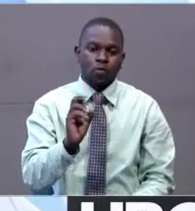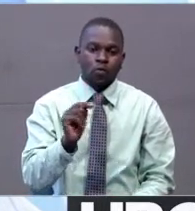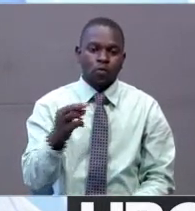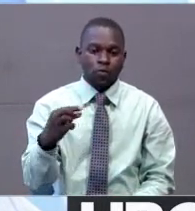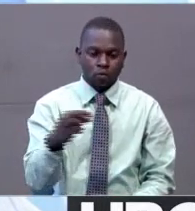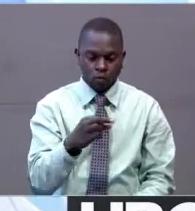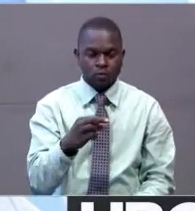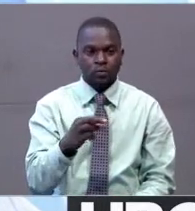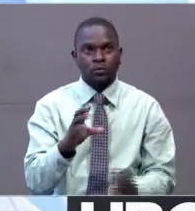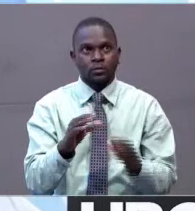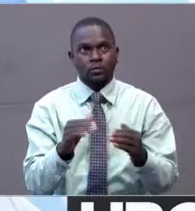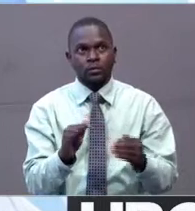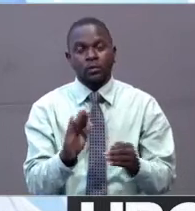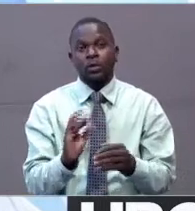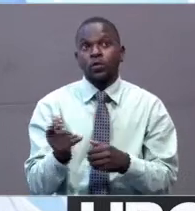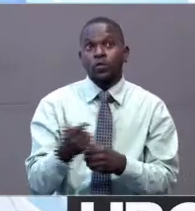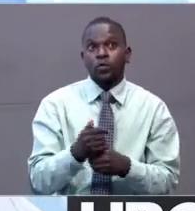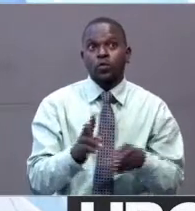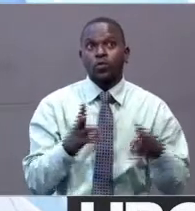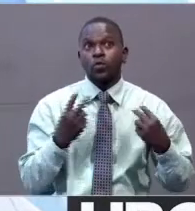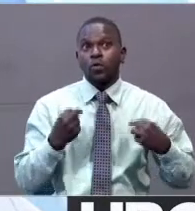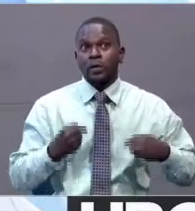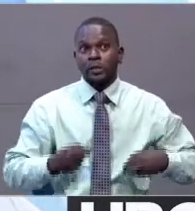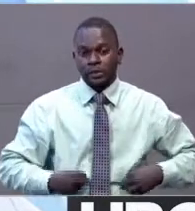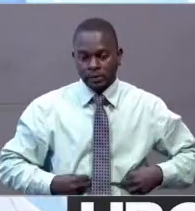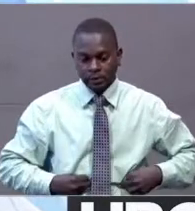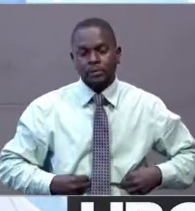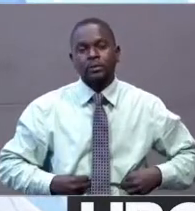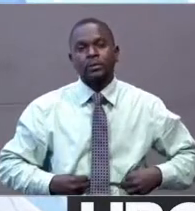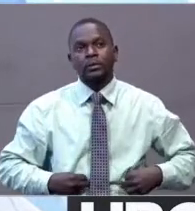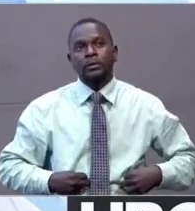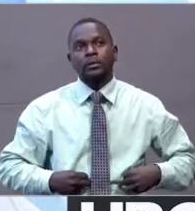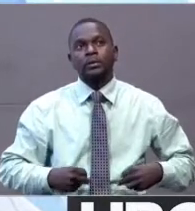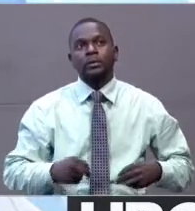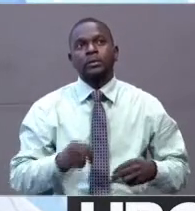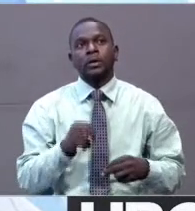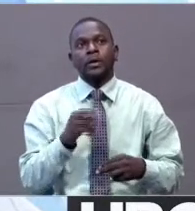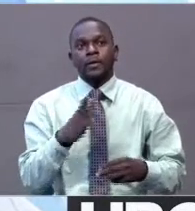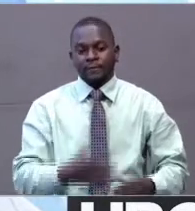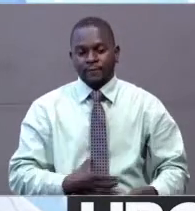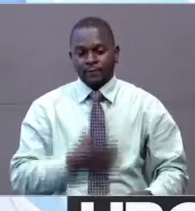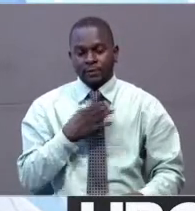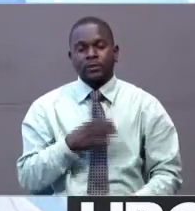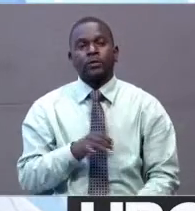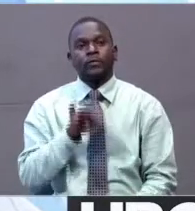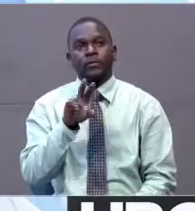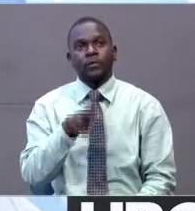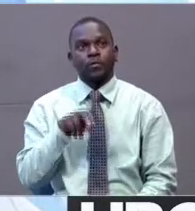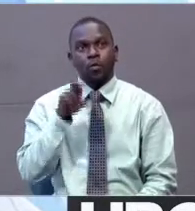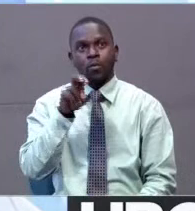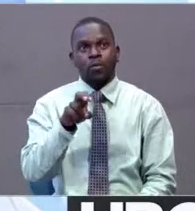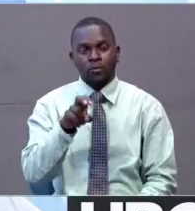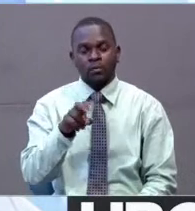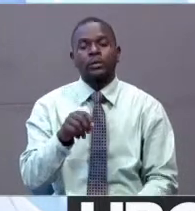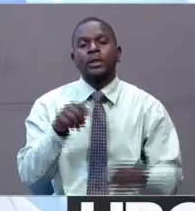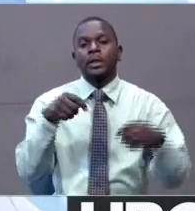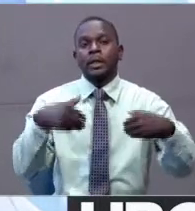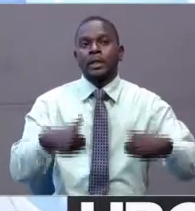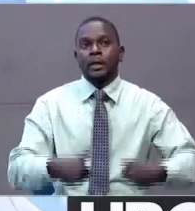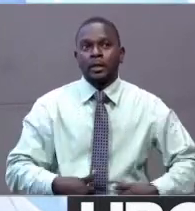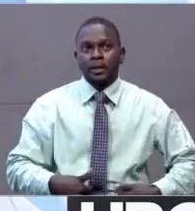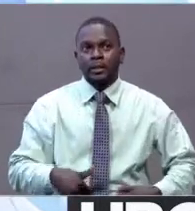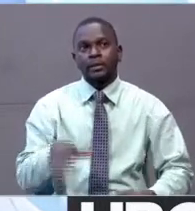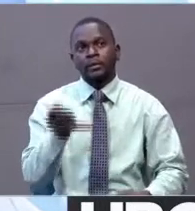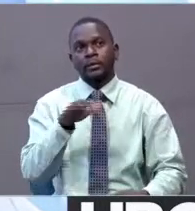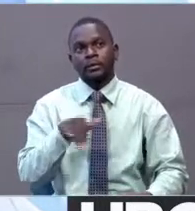memorabilia. The Gulu City Mayor Alfred Okwonga sees the visit of the Pope as an opportunity for the young city to welcome more